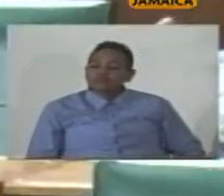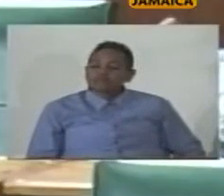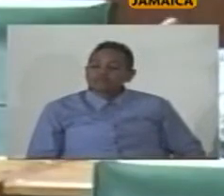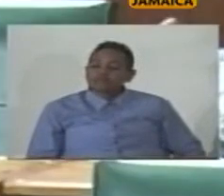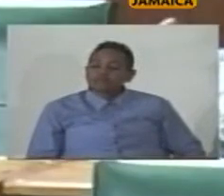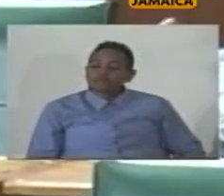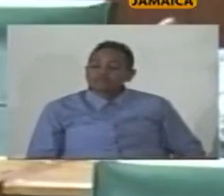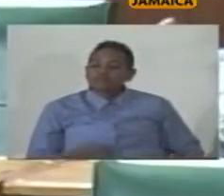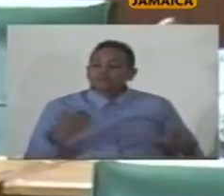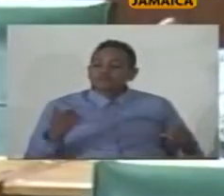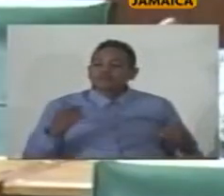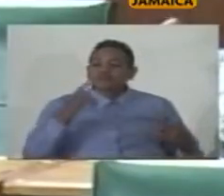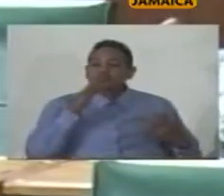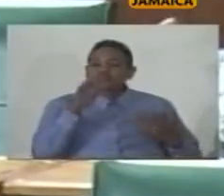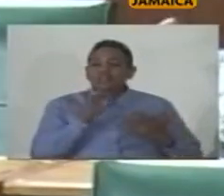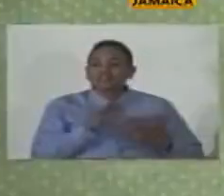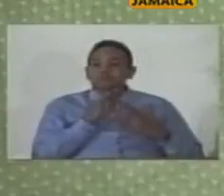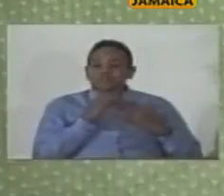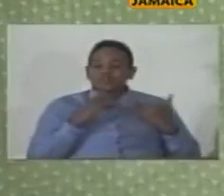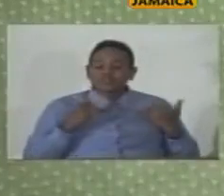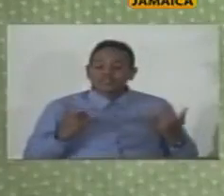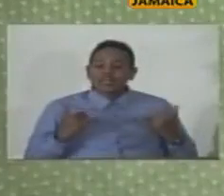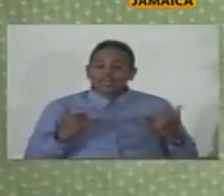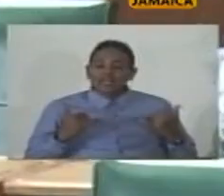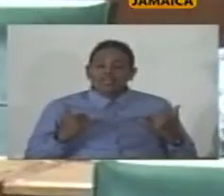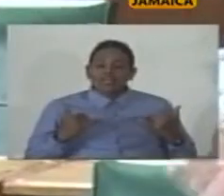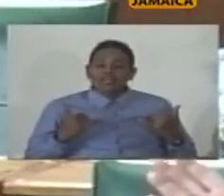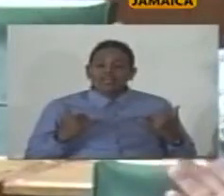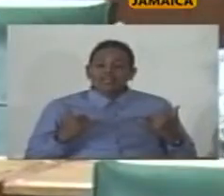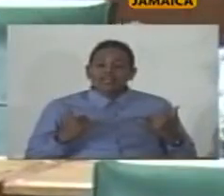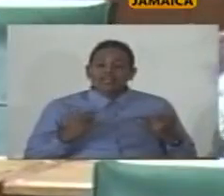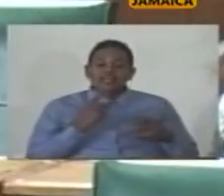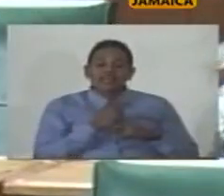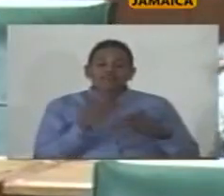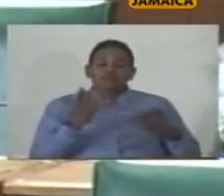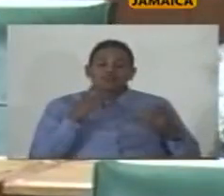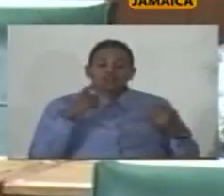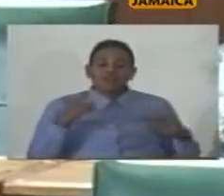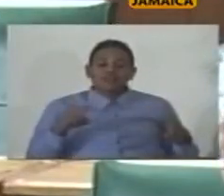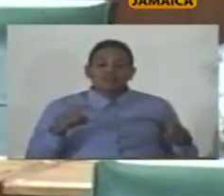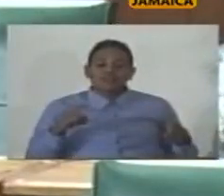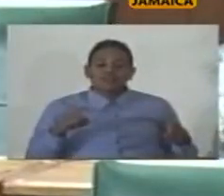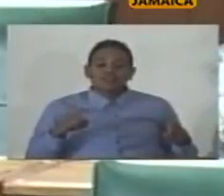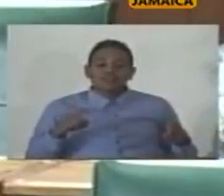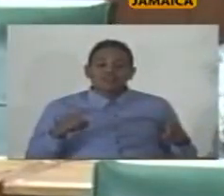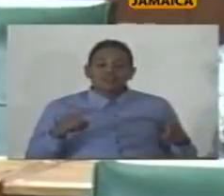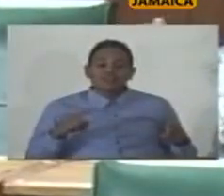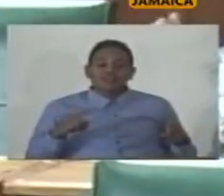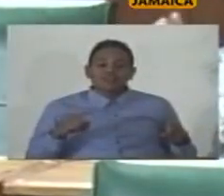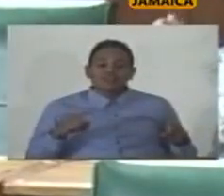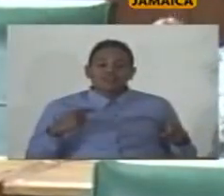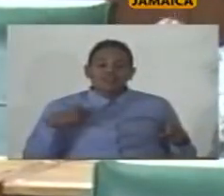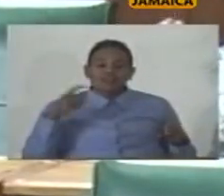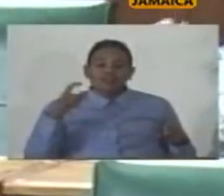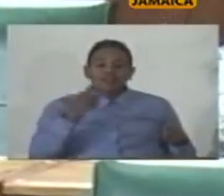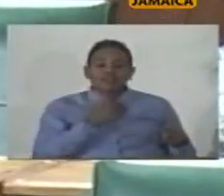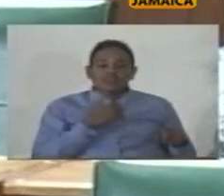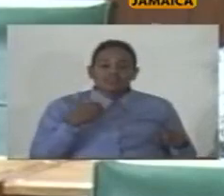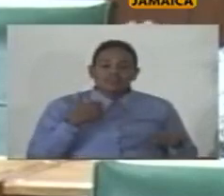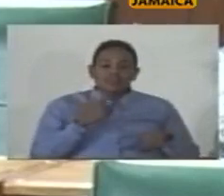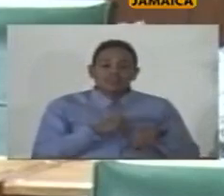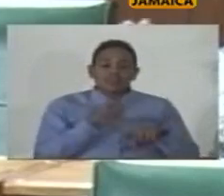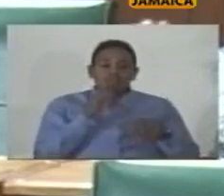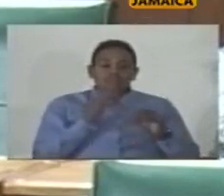day. So today, in keeping with what transpired earlier, I ask that the members' time be